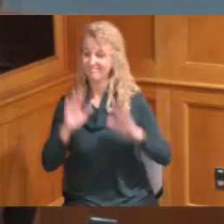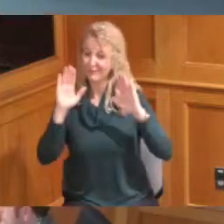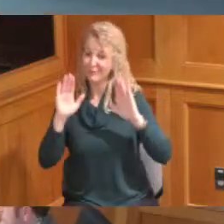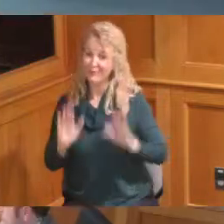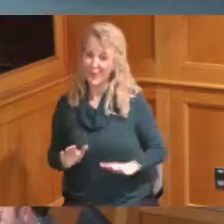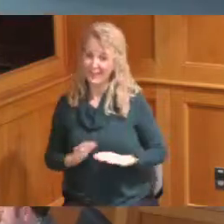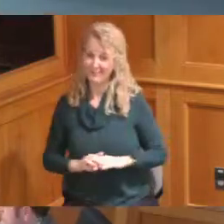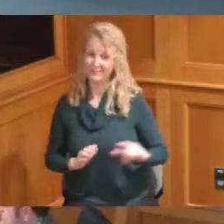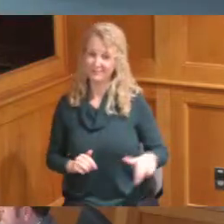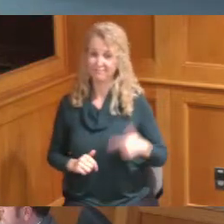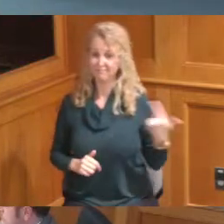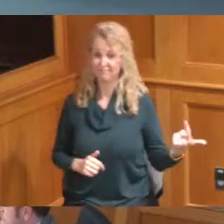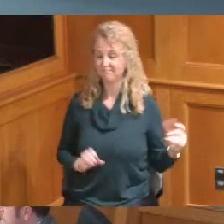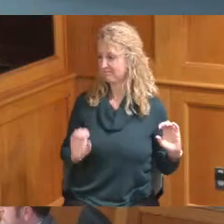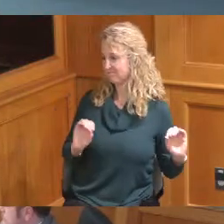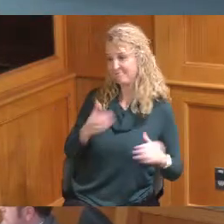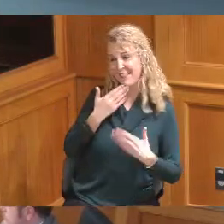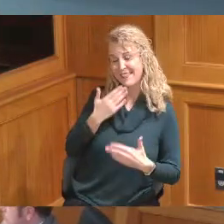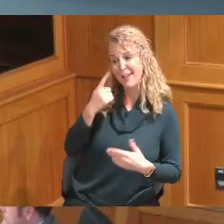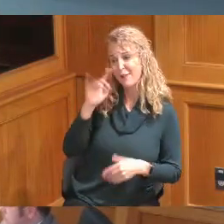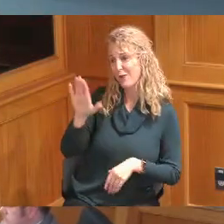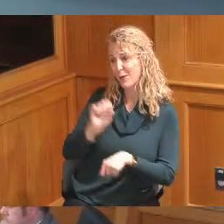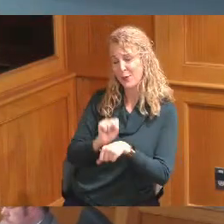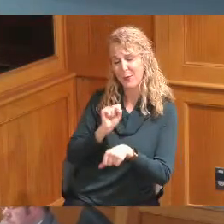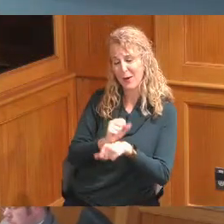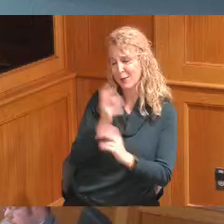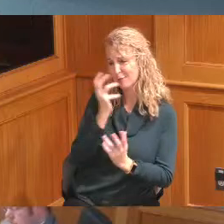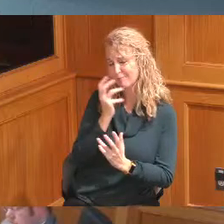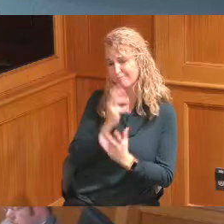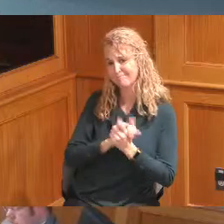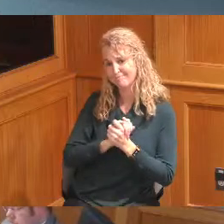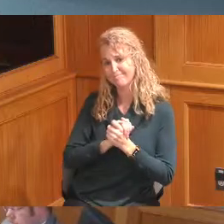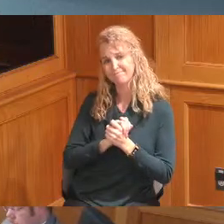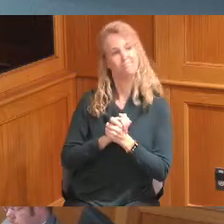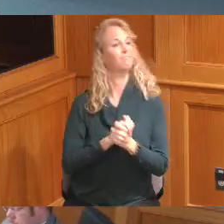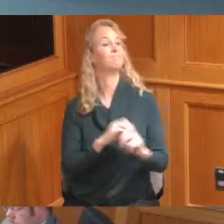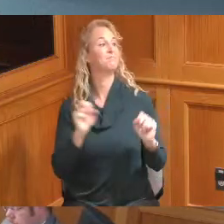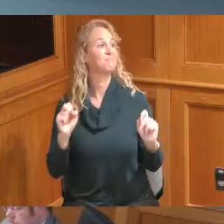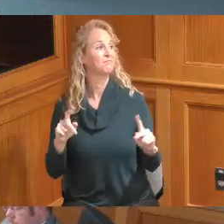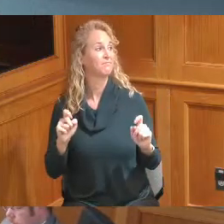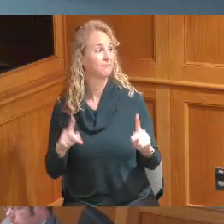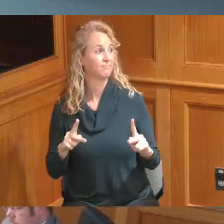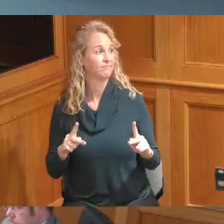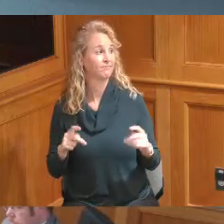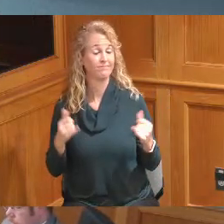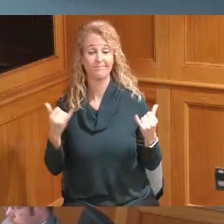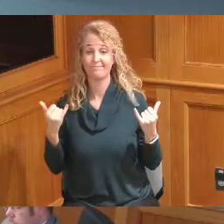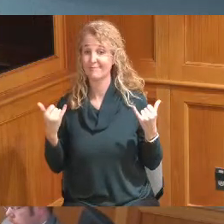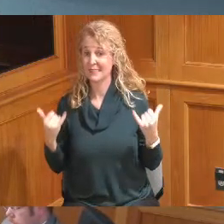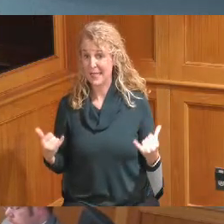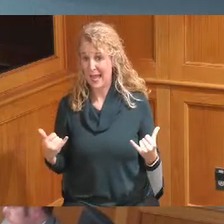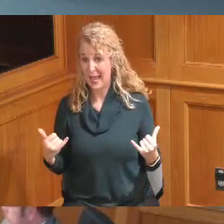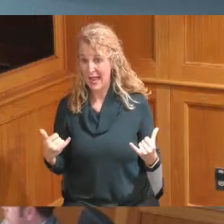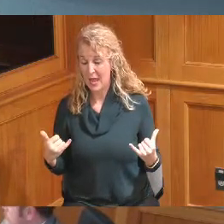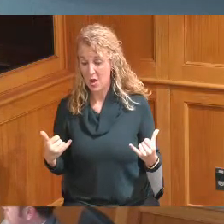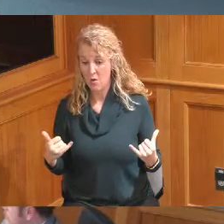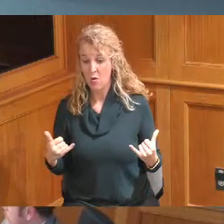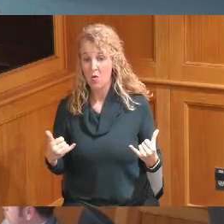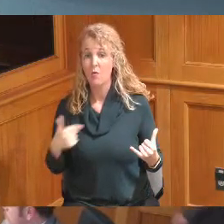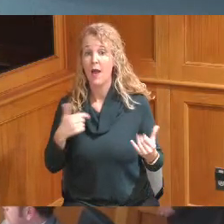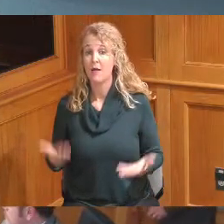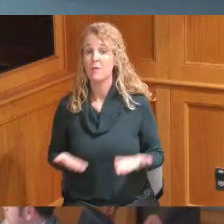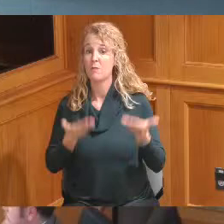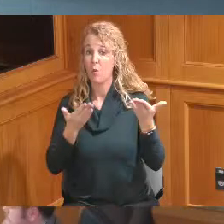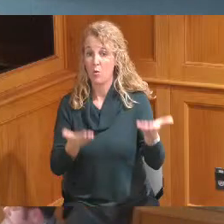Yeah, I don't have anything. Thank you, but thank you for all you do. Oh, thank you. Okay, I am going to make